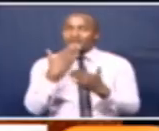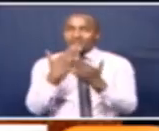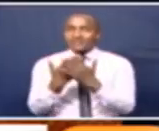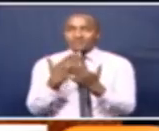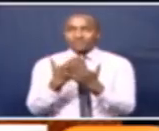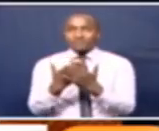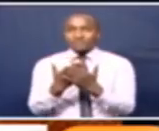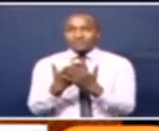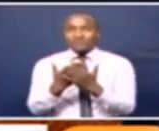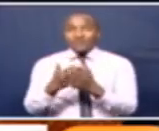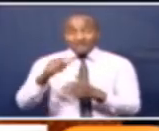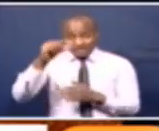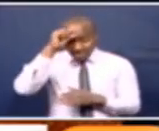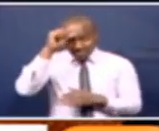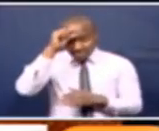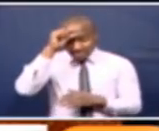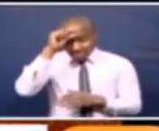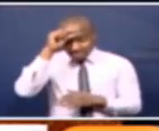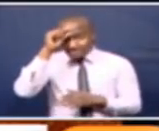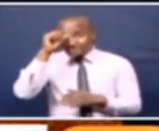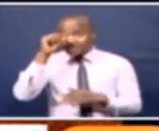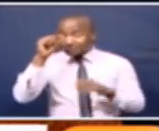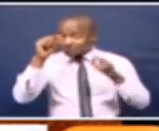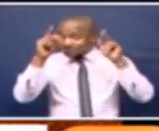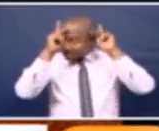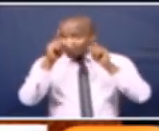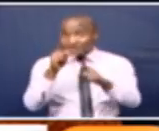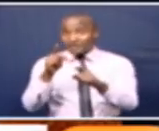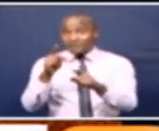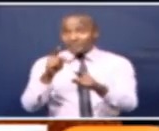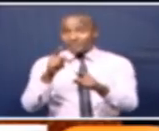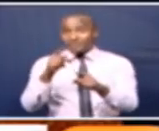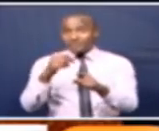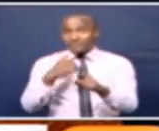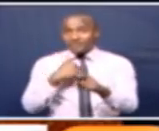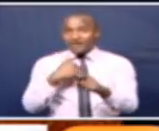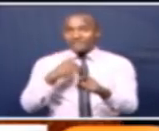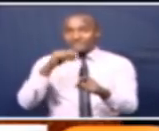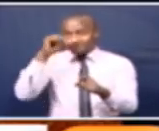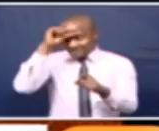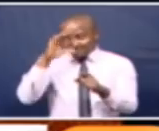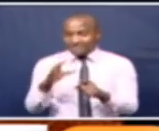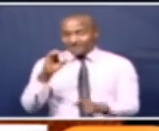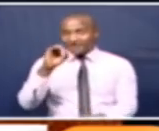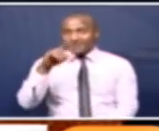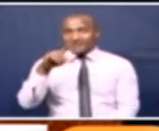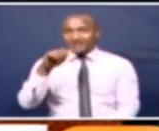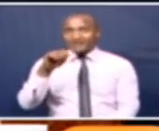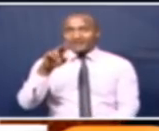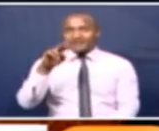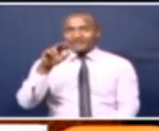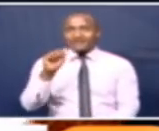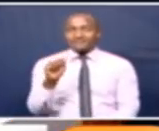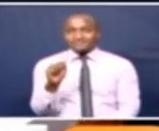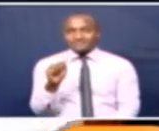the government of Kakamega, because you have such a nice governor, Opara. You have a nice governor. Opara.